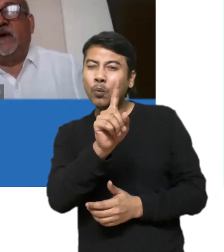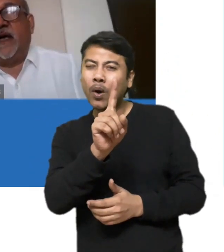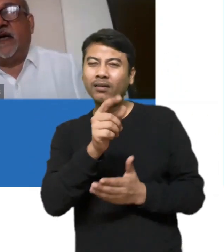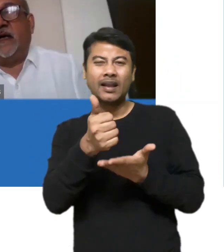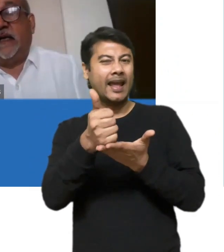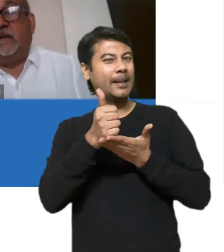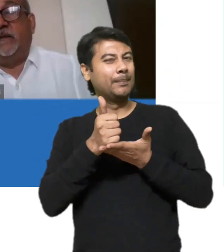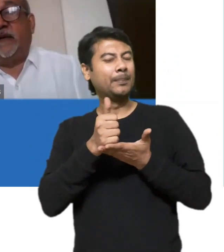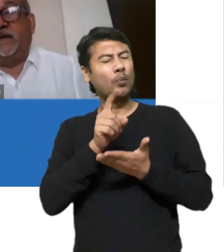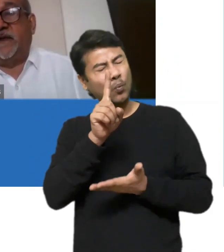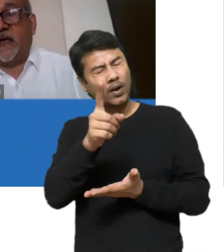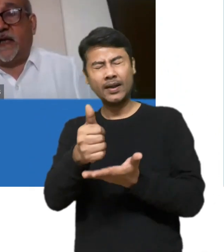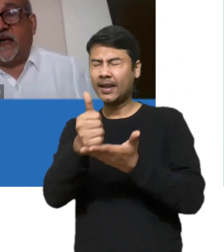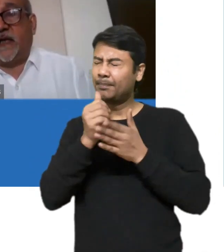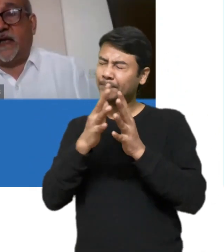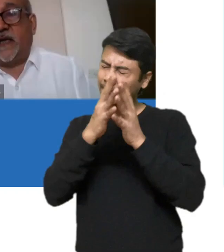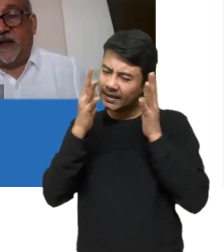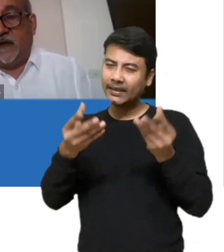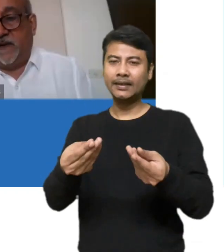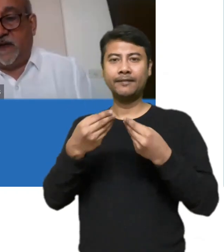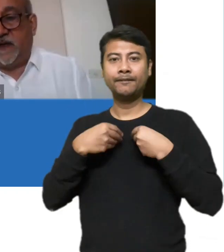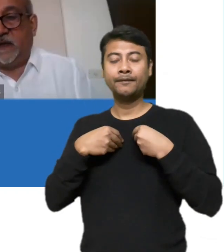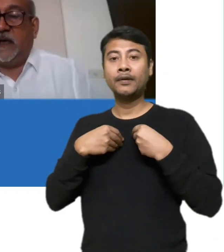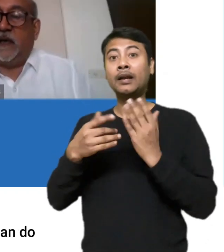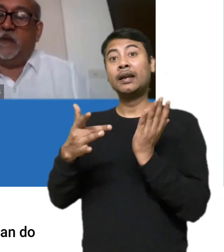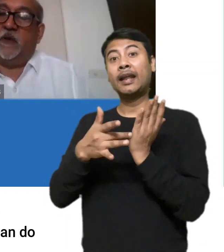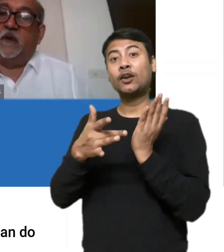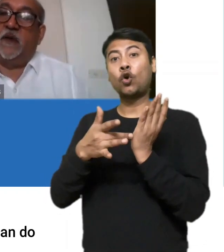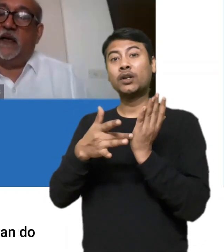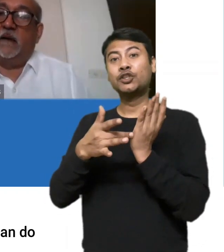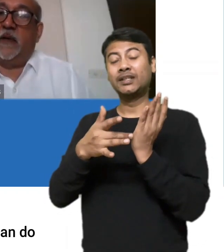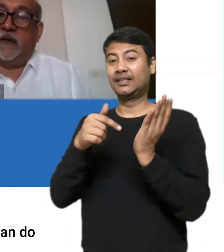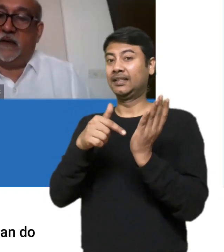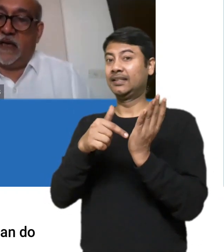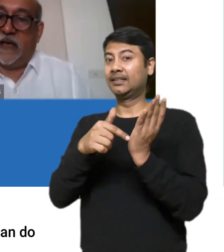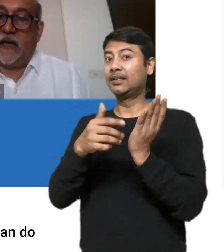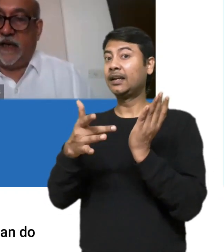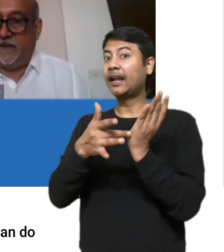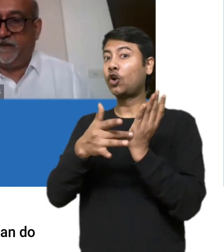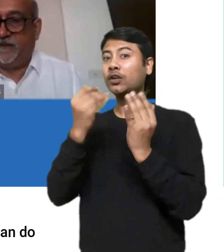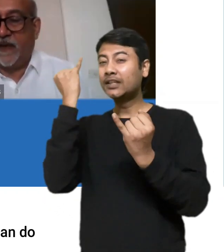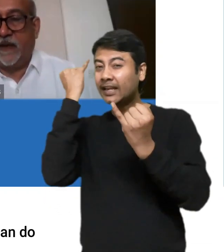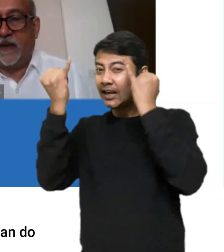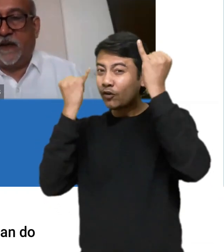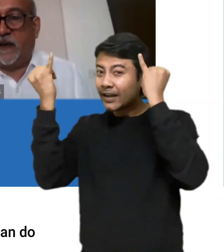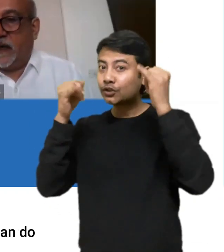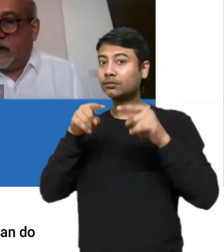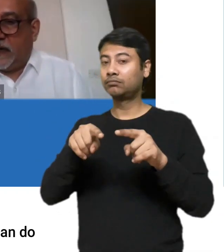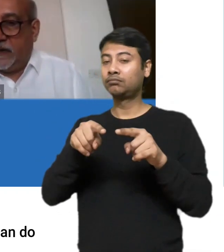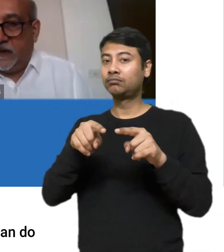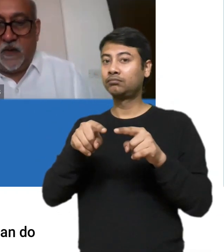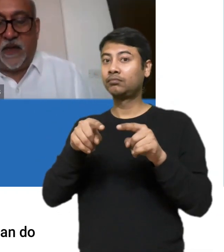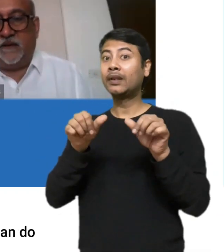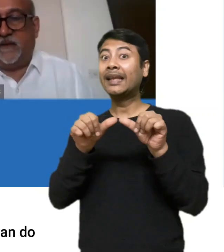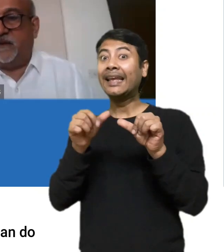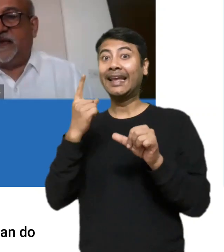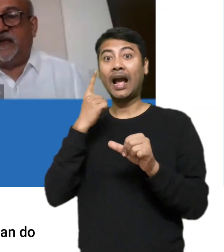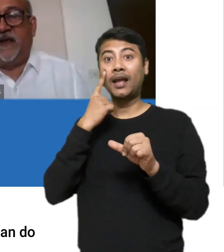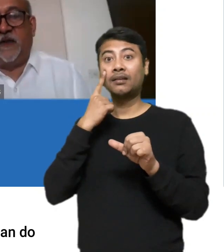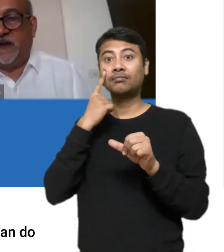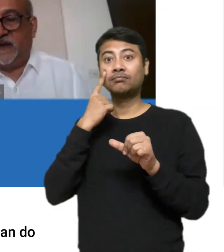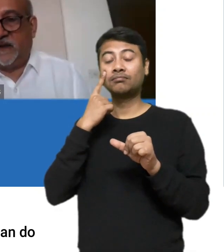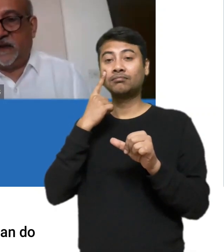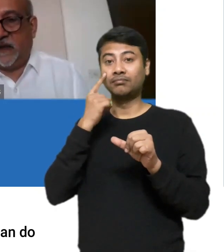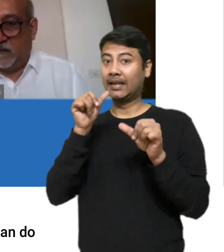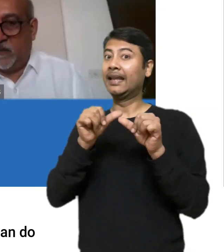that require a little bit of technology innovation. And I'm talking here about AI. Now, I don't have the money